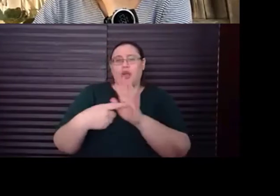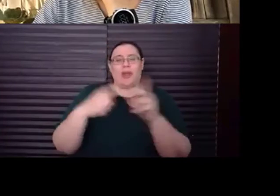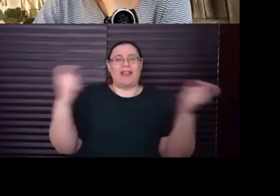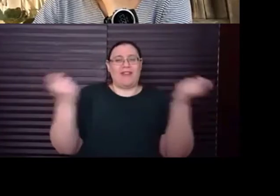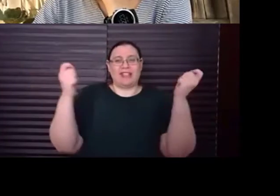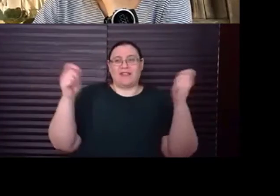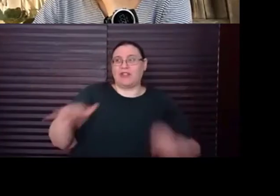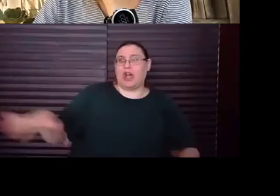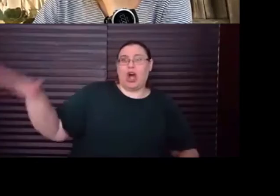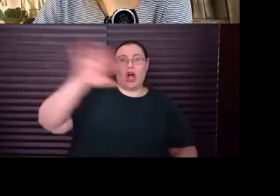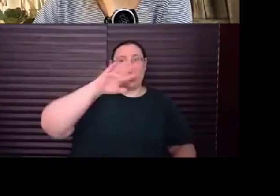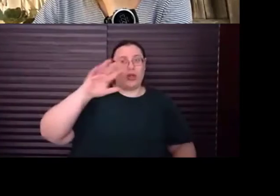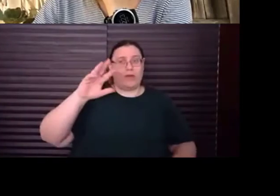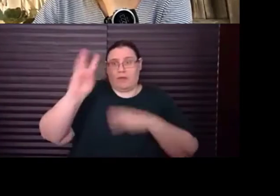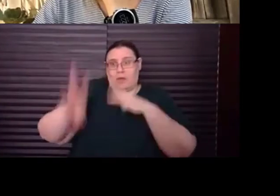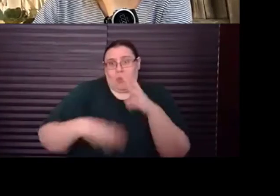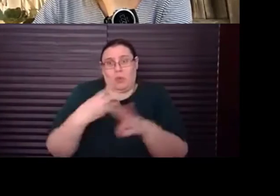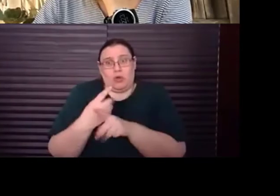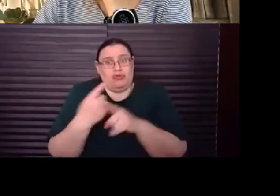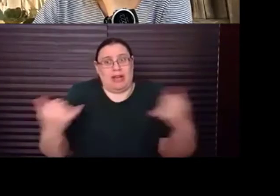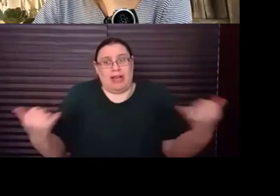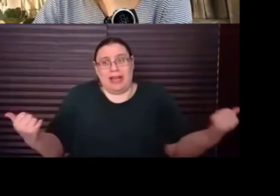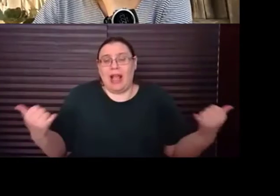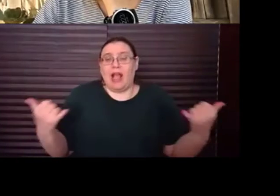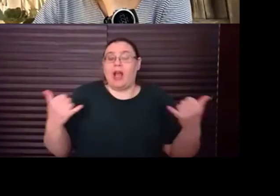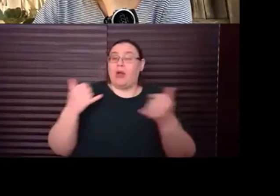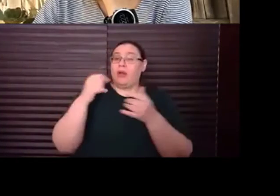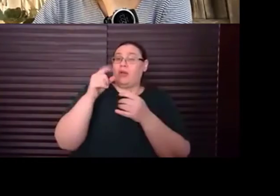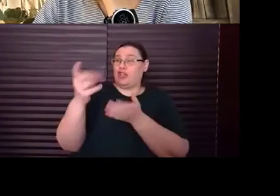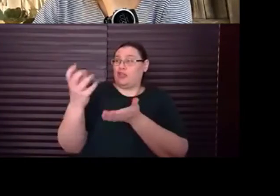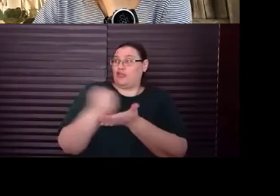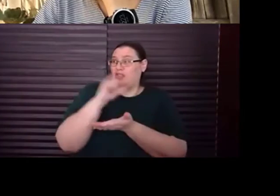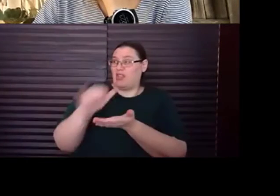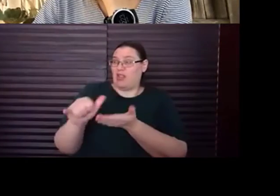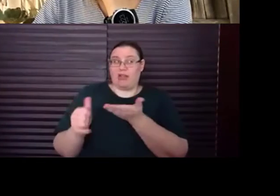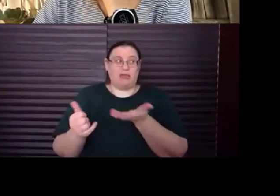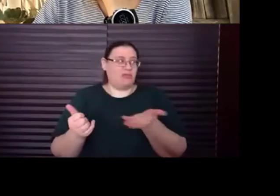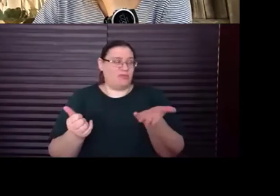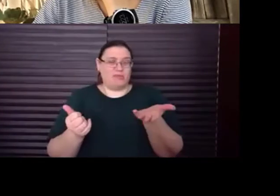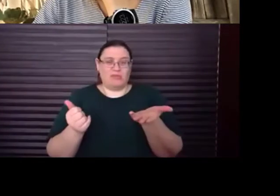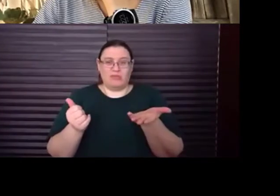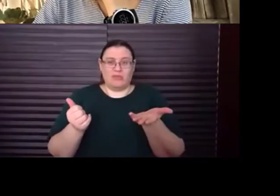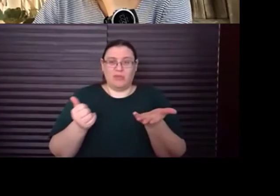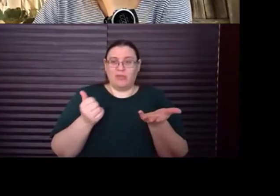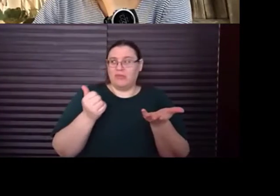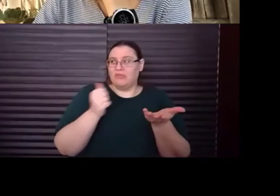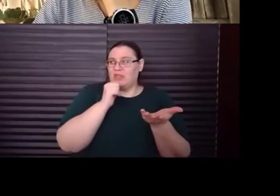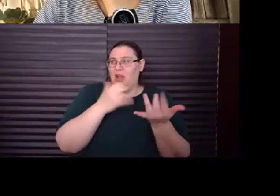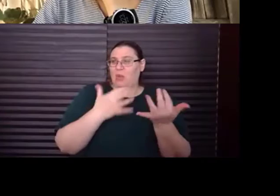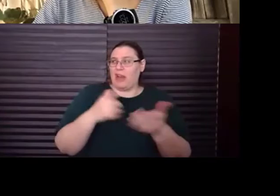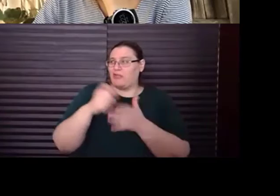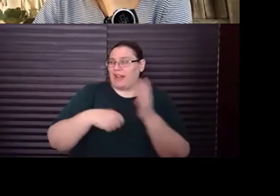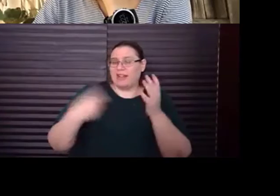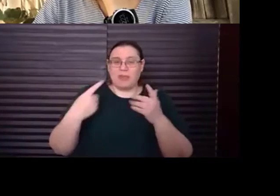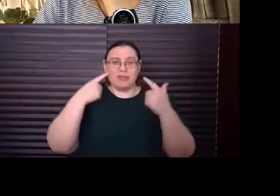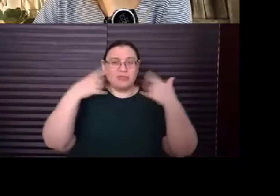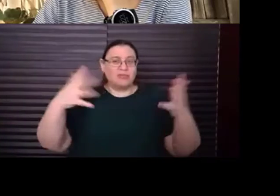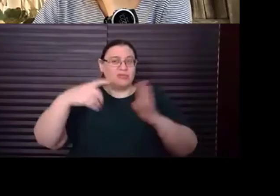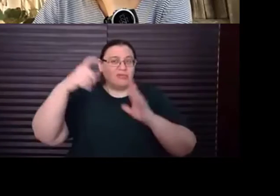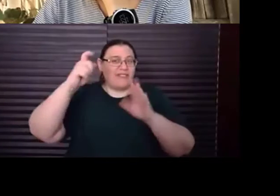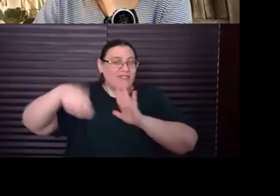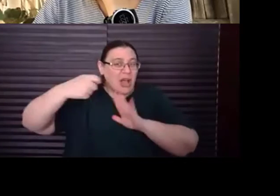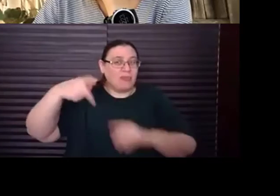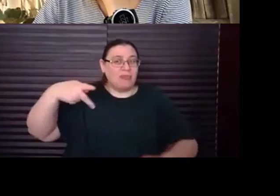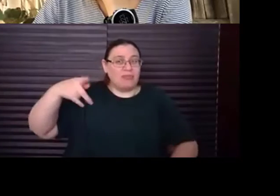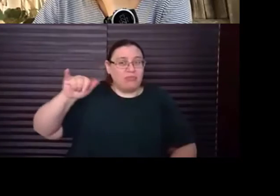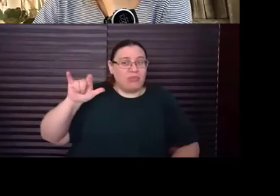festivals around the country and the world right now. But you took that and you said, let's not just wait and write something. Let's actually shoot a